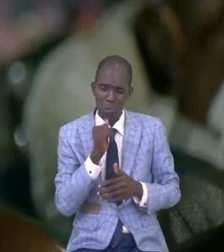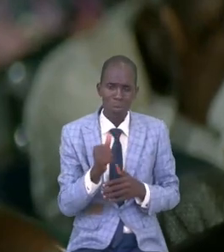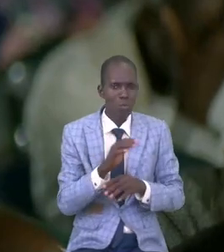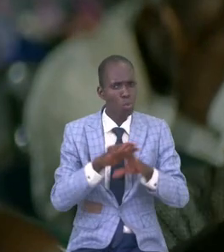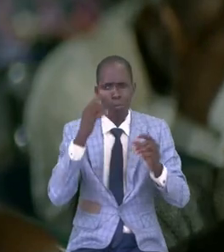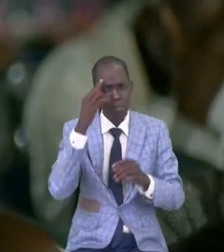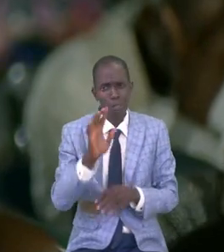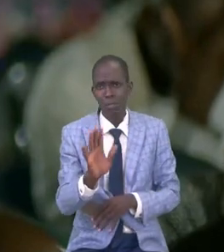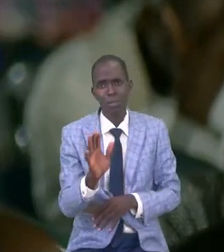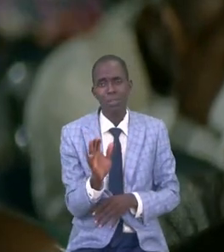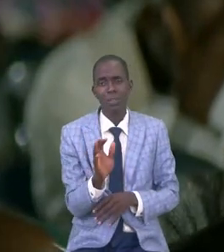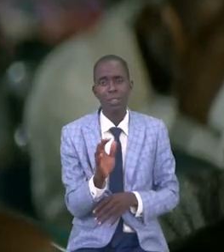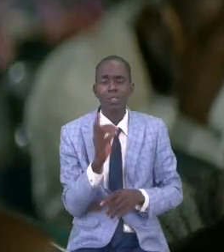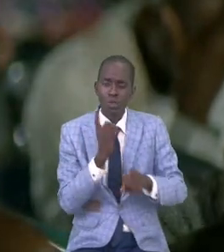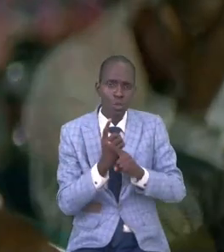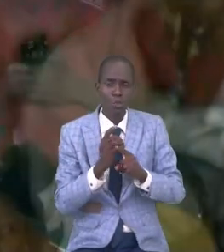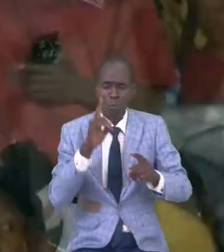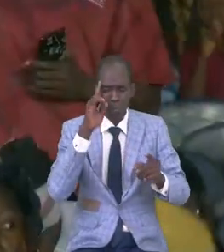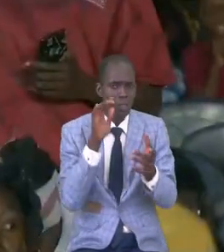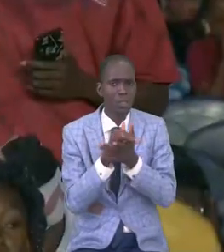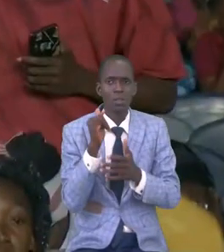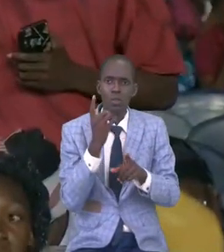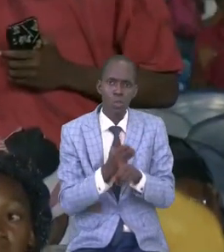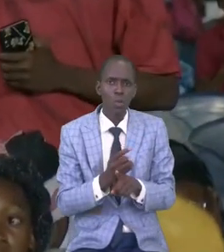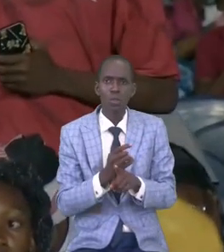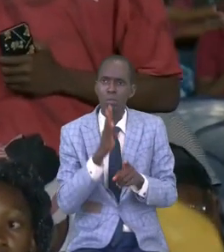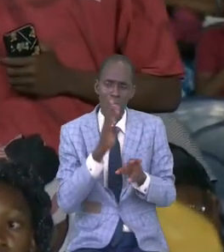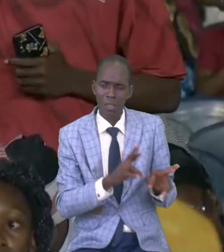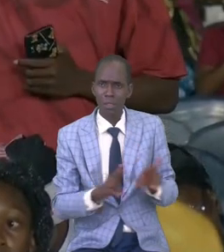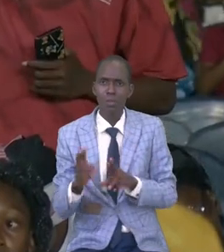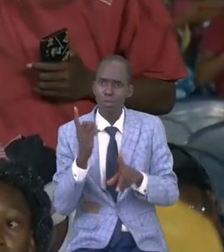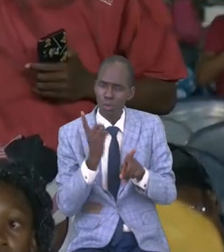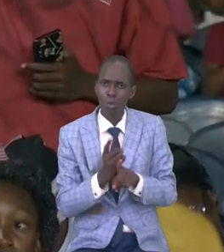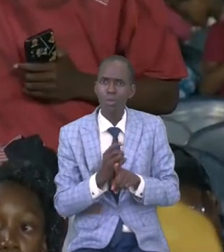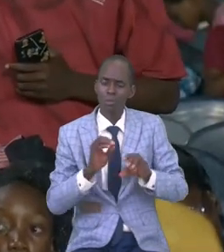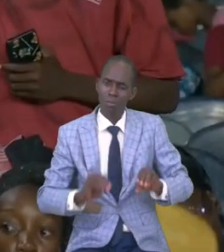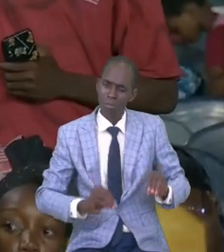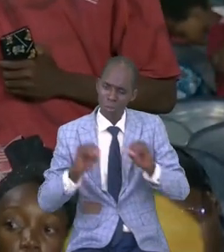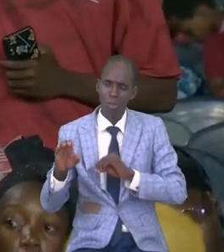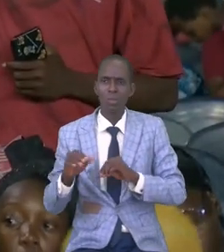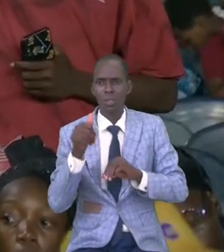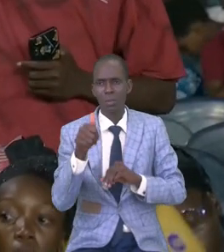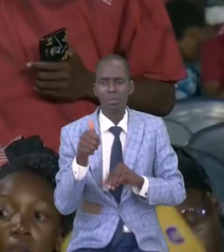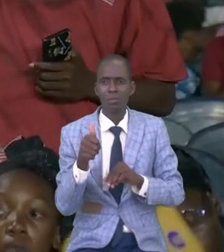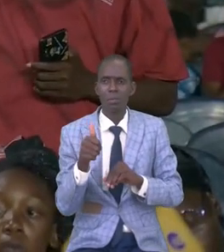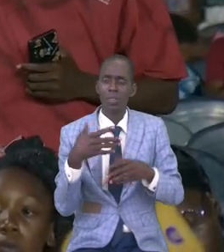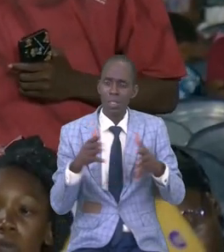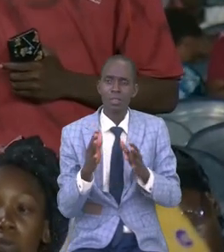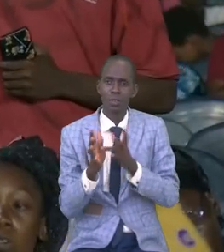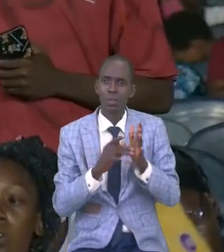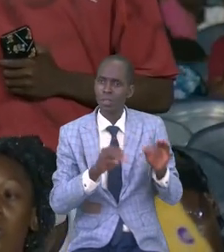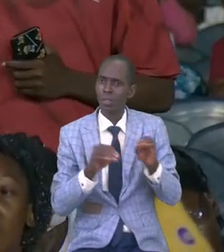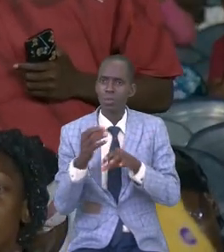He wants to forgive you. He wants to set you free. Get up right there and let heaven know that you want